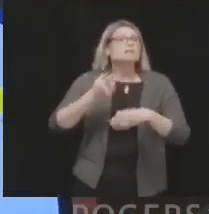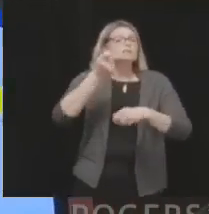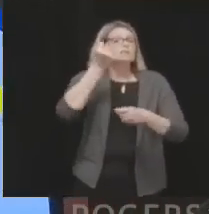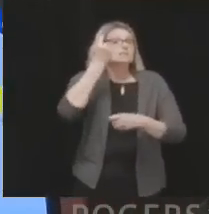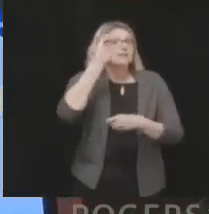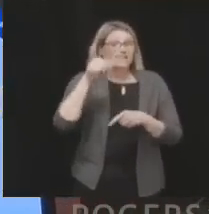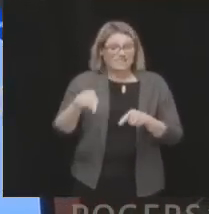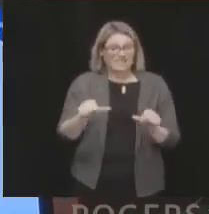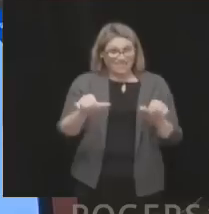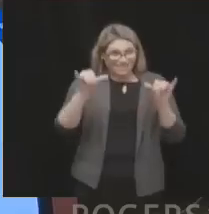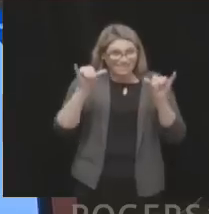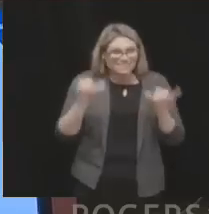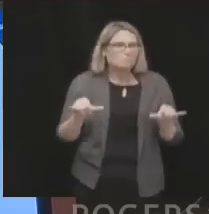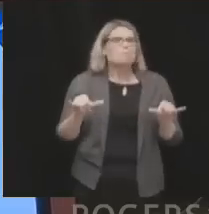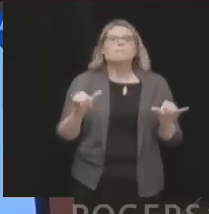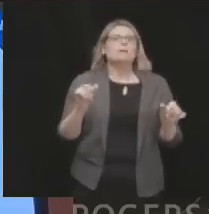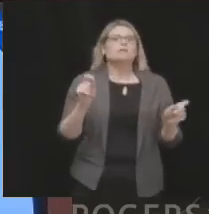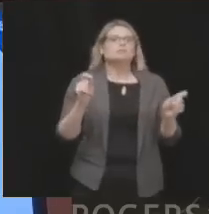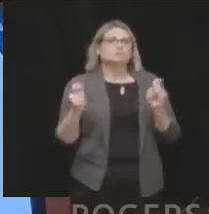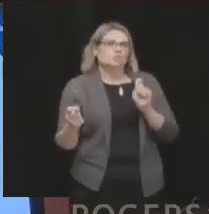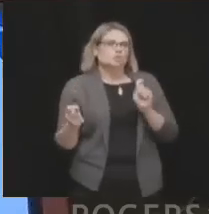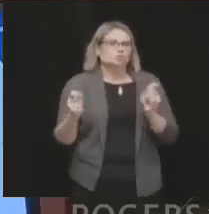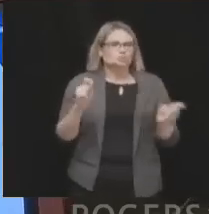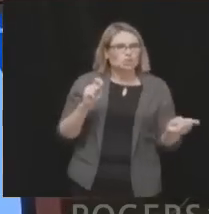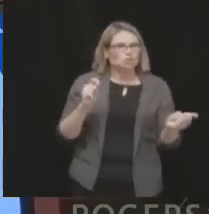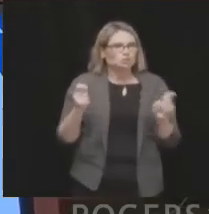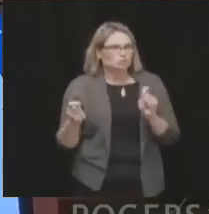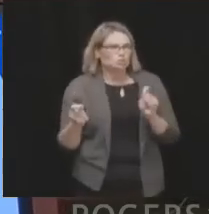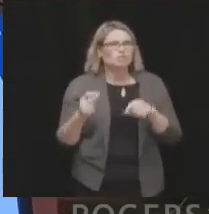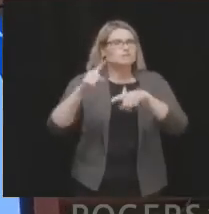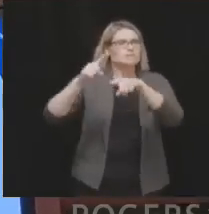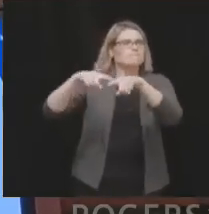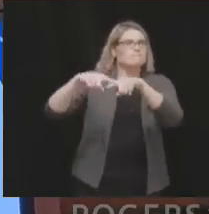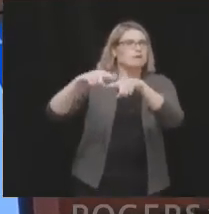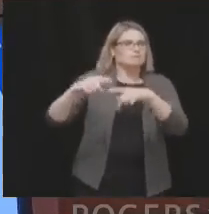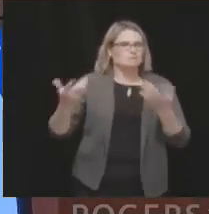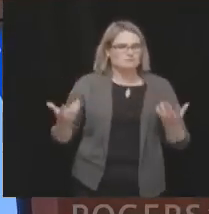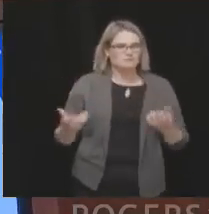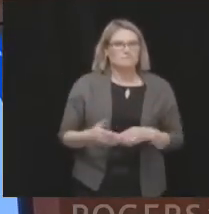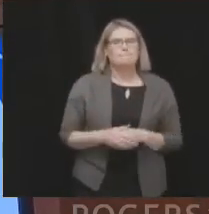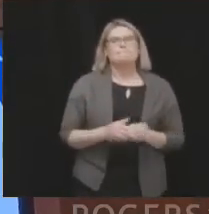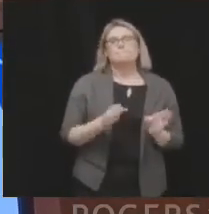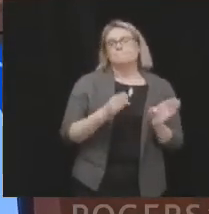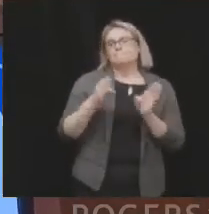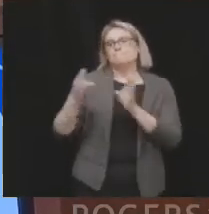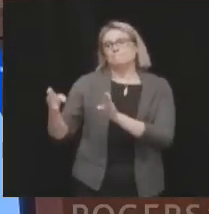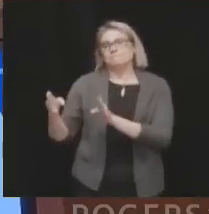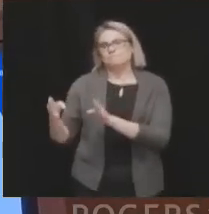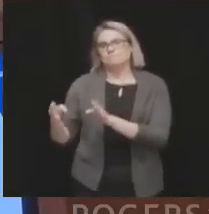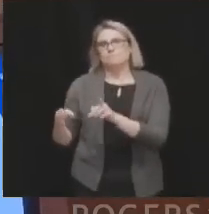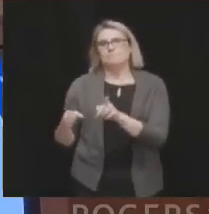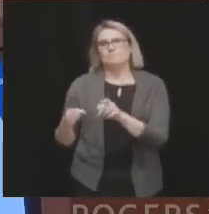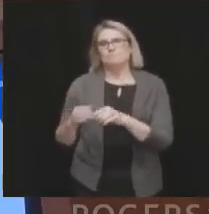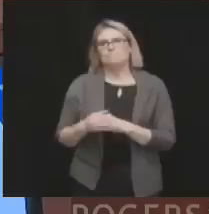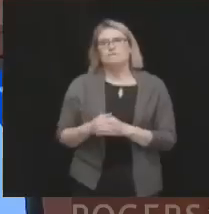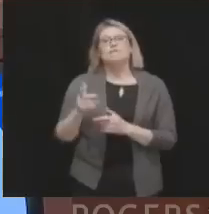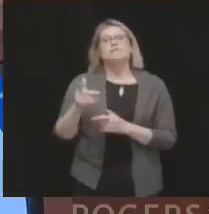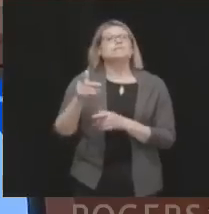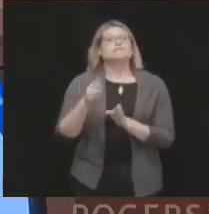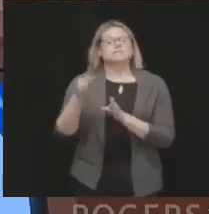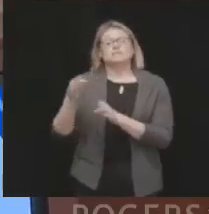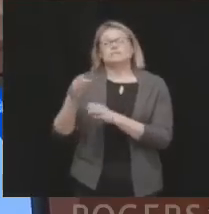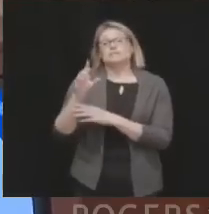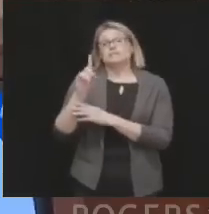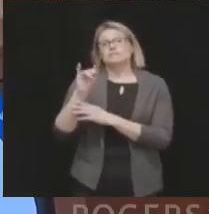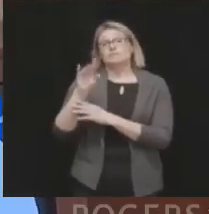particularly hard hit over time and will need continued support. So we've got to ensure that the supports are in place